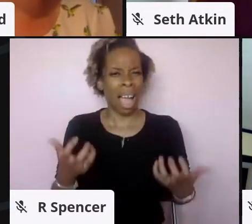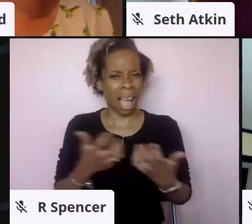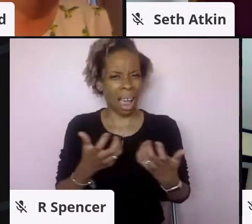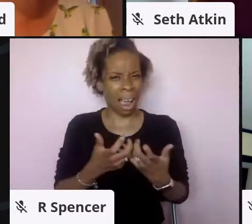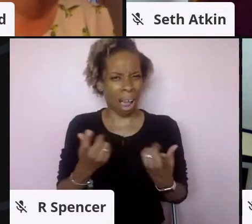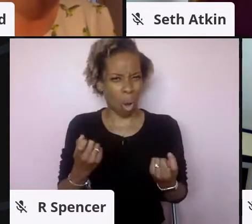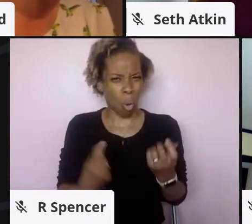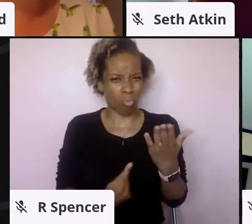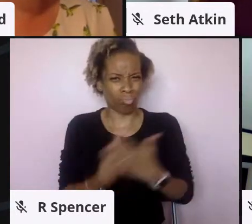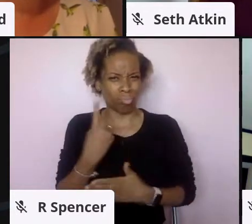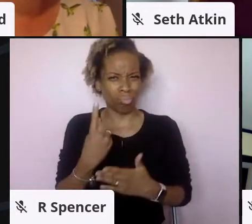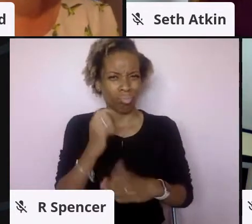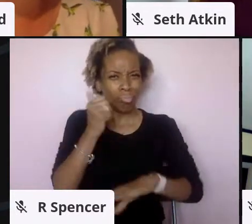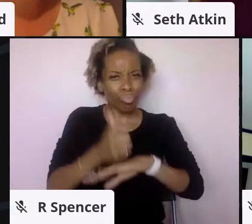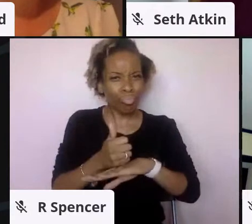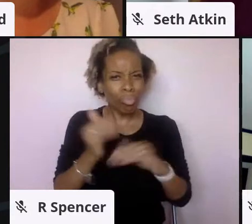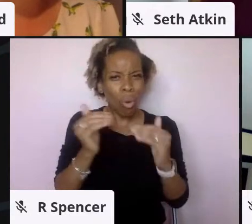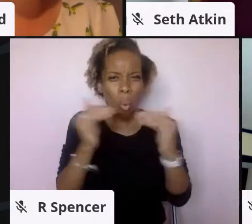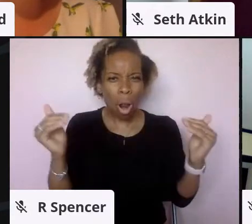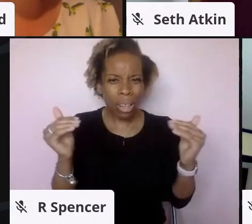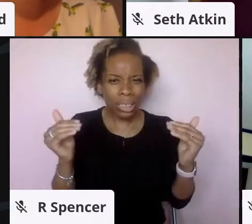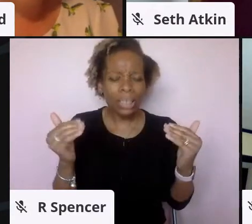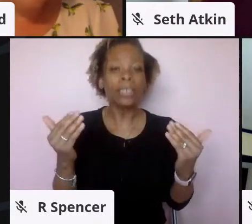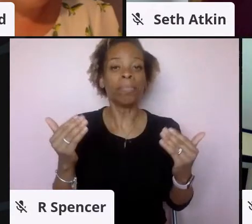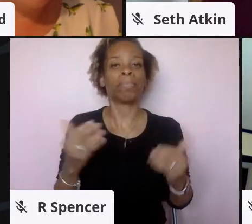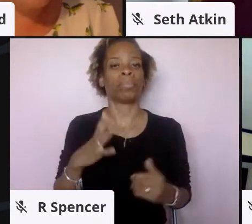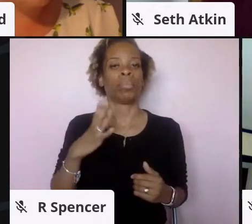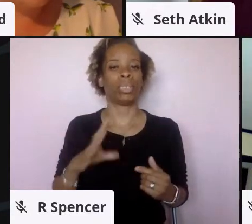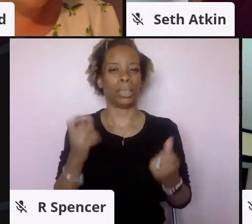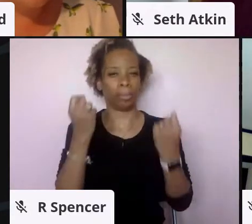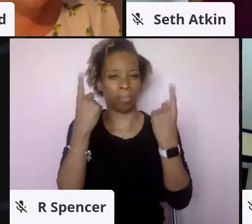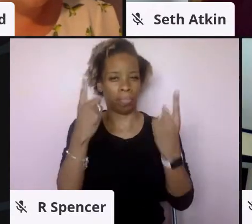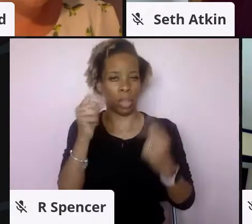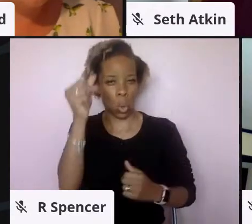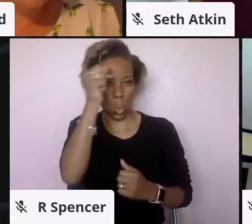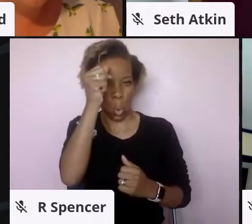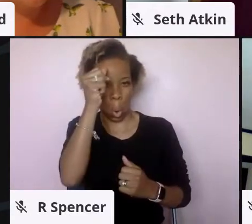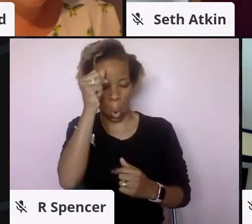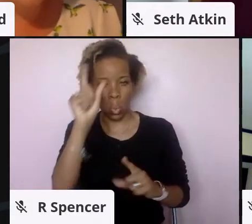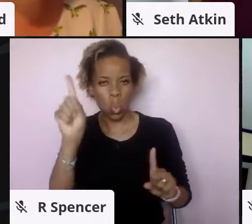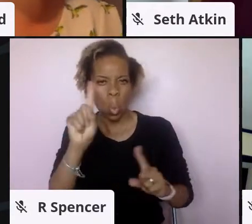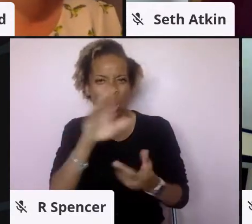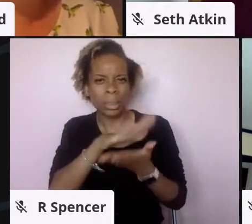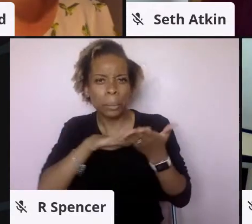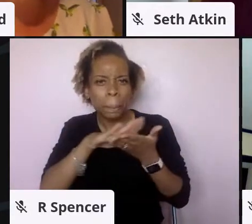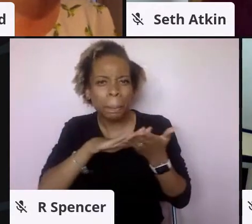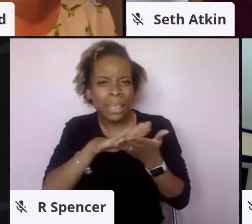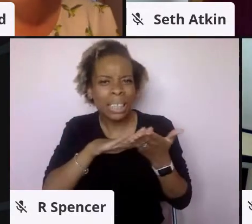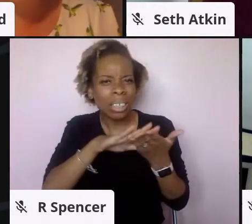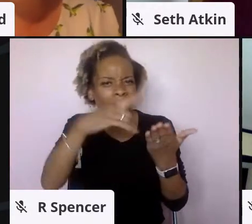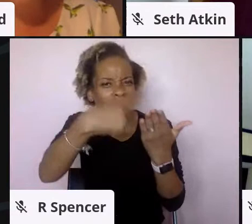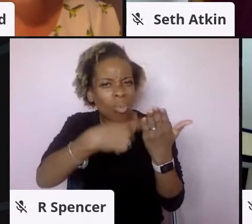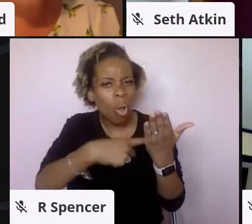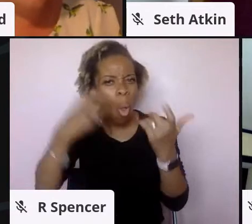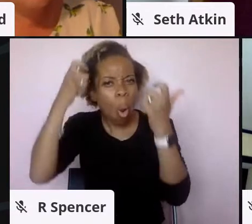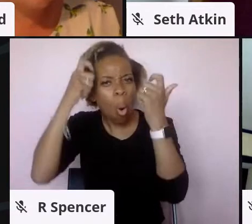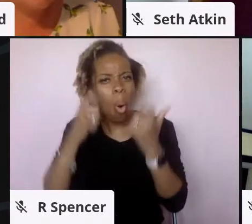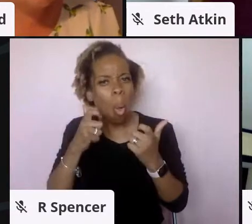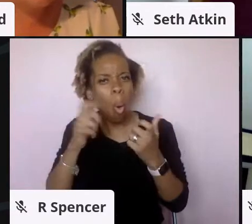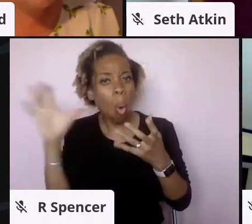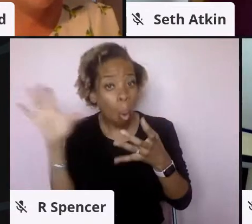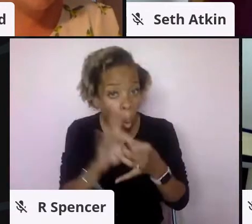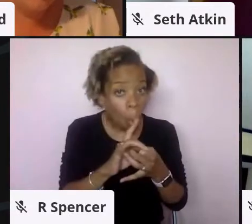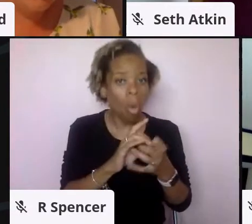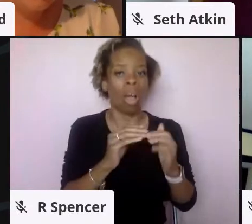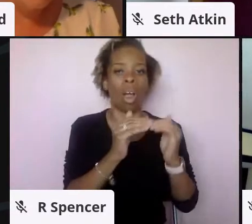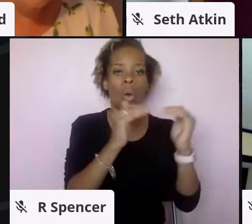really important to understand some of the detail about the legislation that underpins some of the equality work